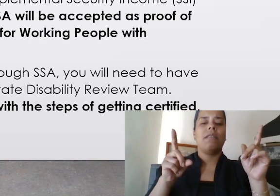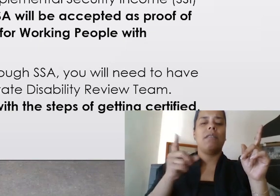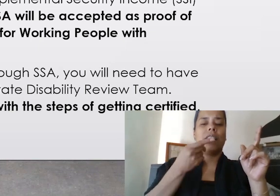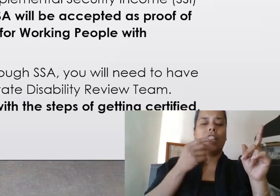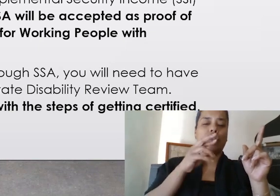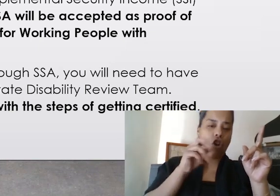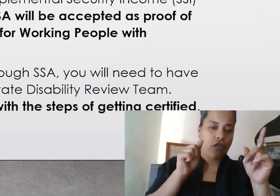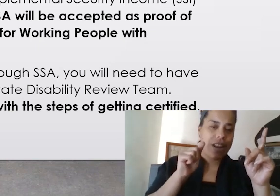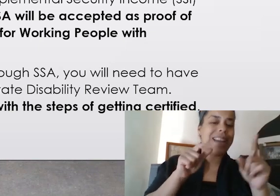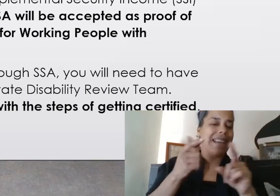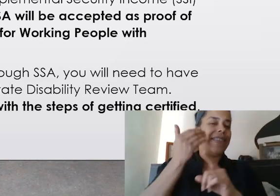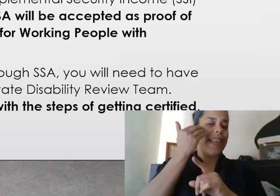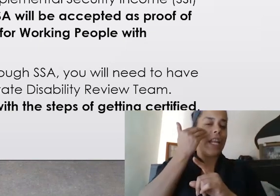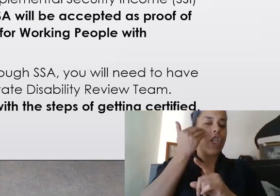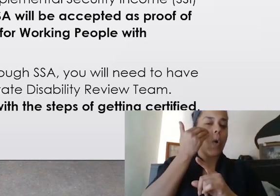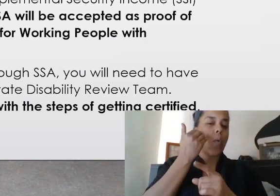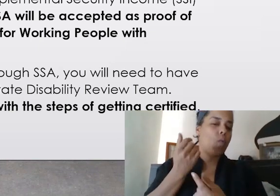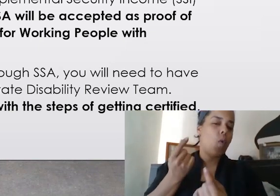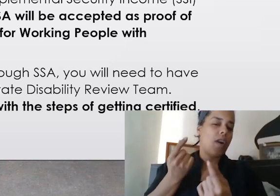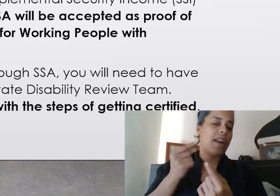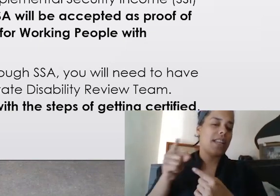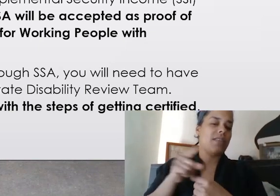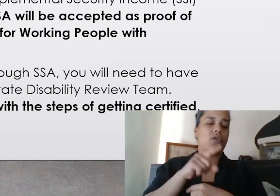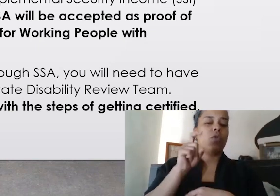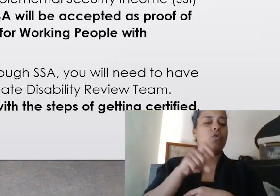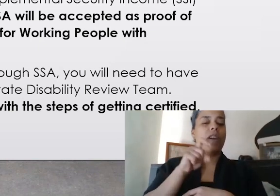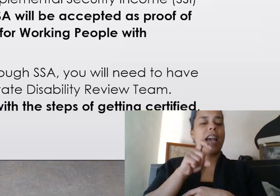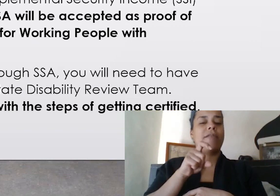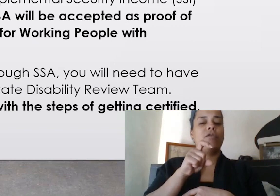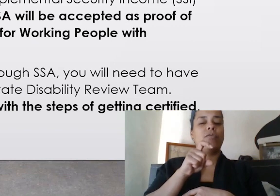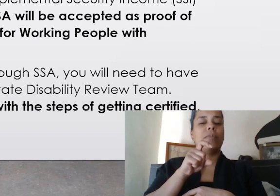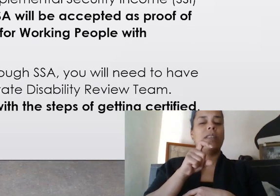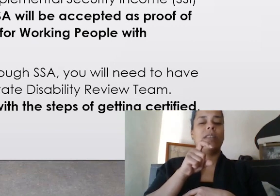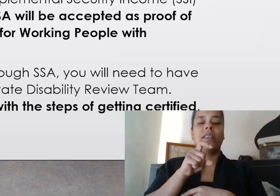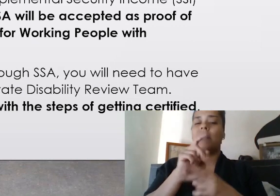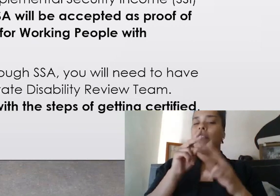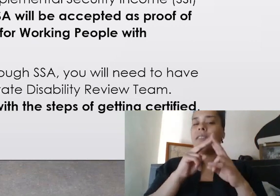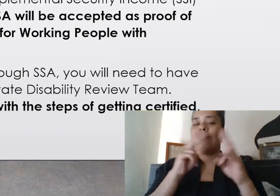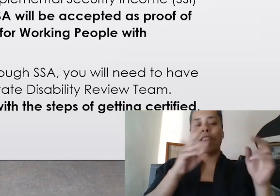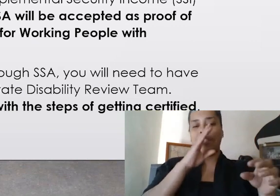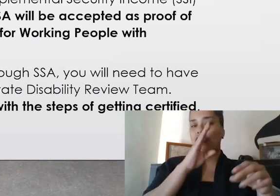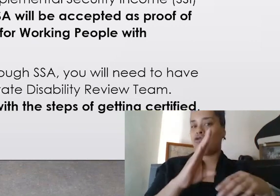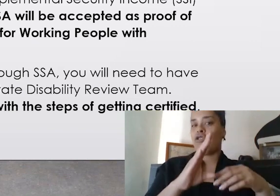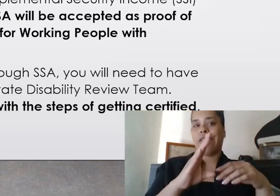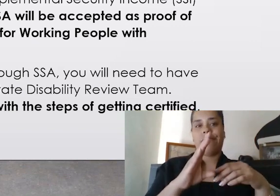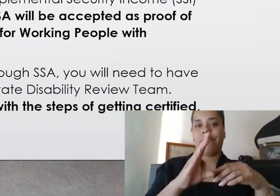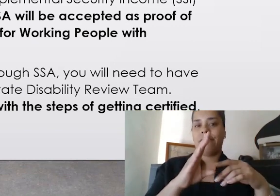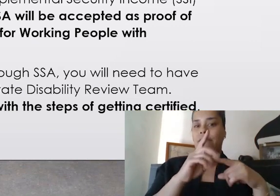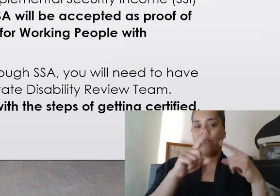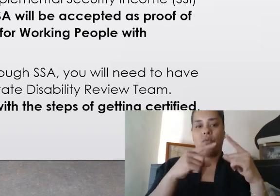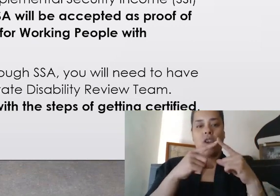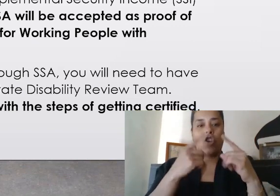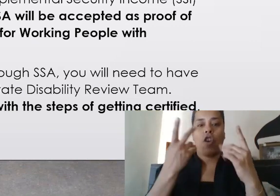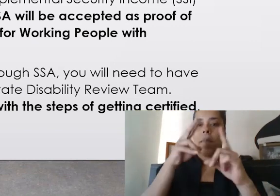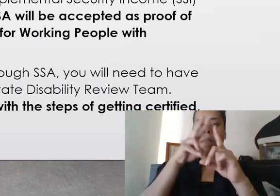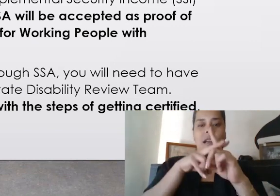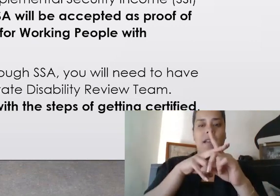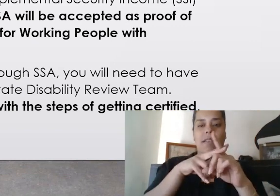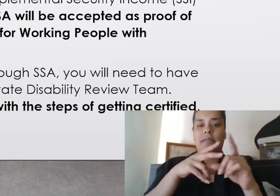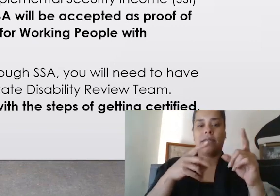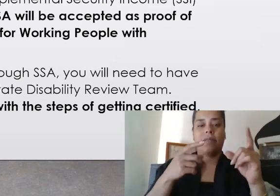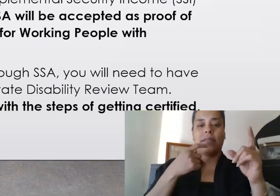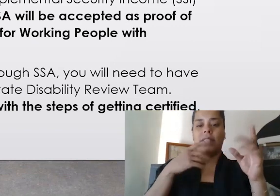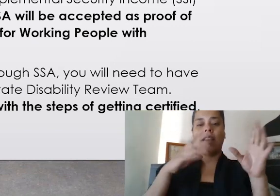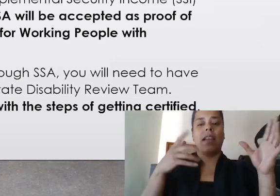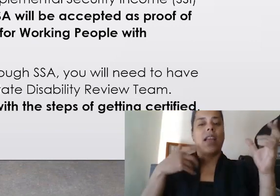they know what that is. So you just have to be very straightforward with them when you want to apply, saying that I want to apply for